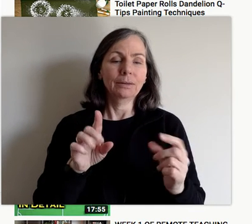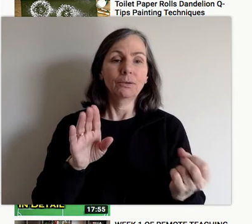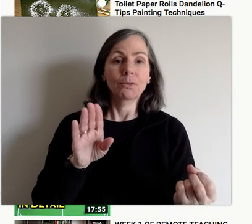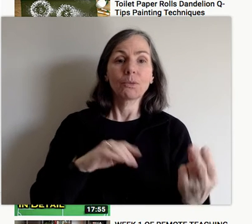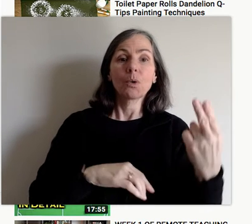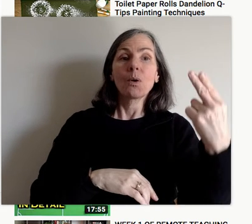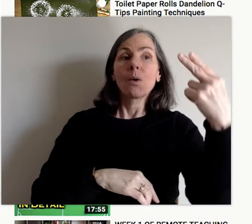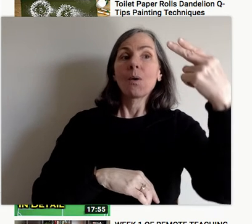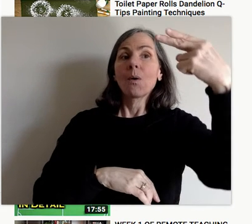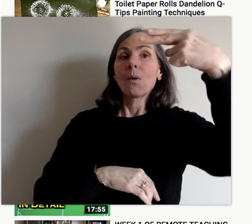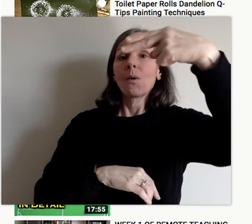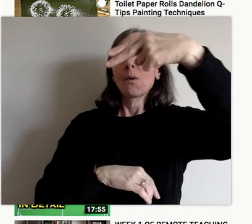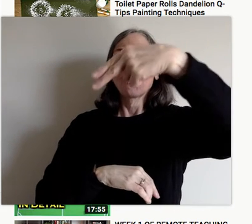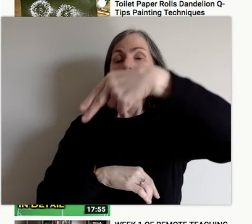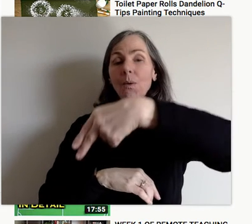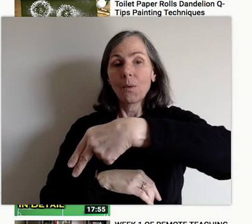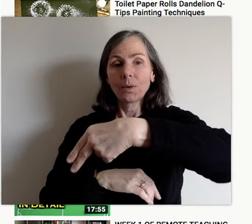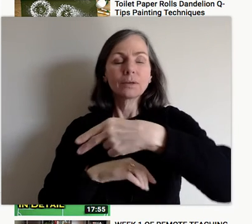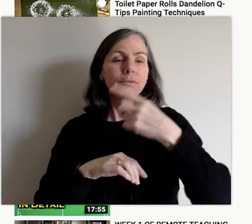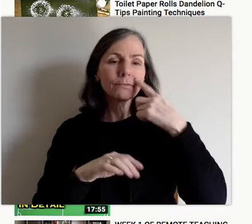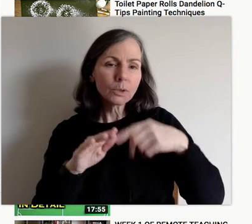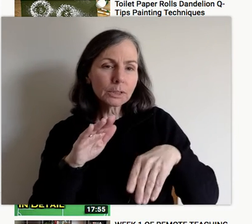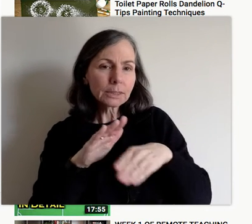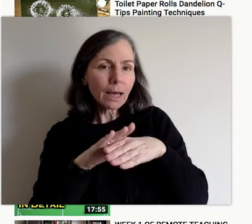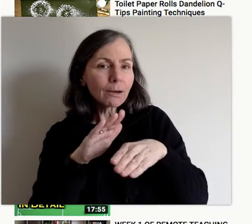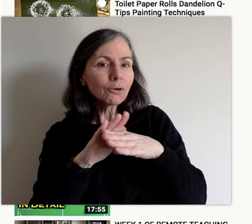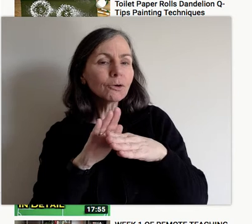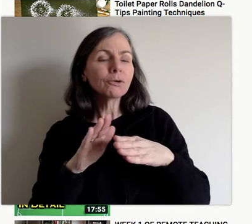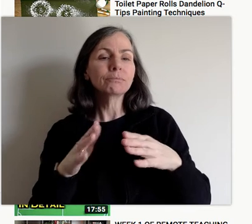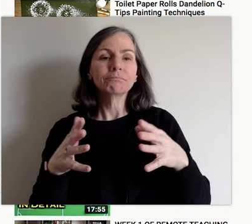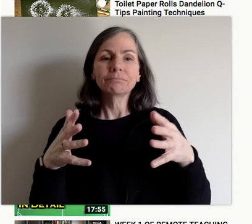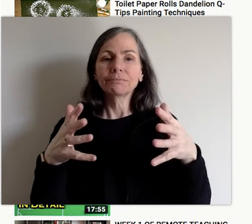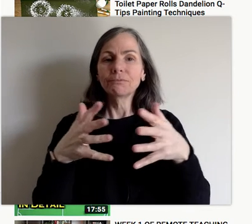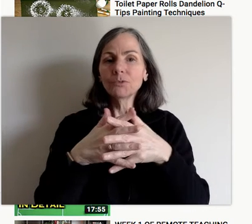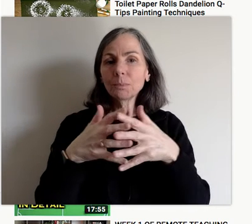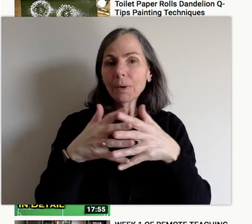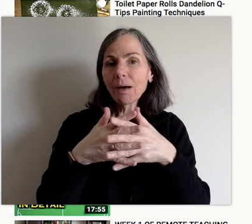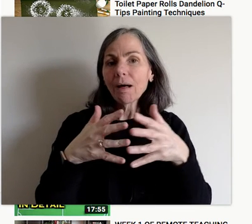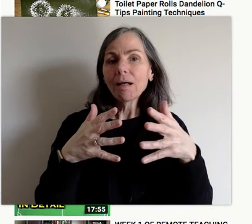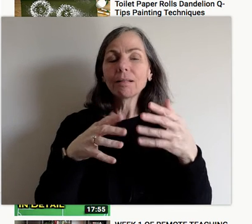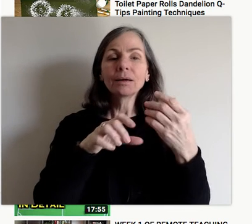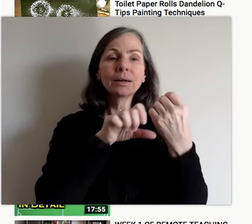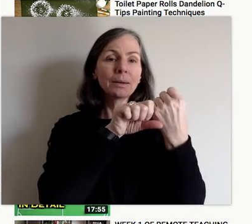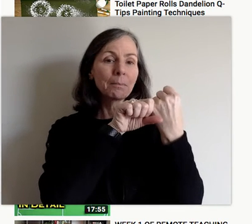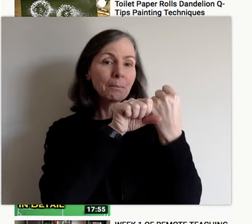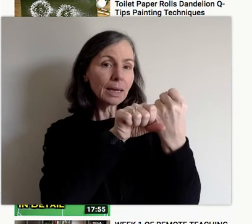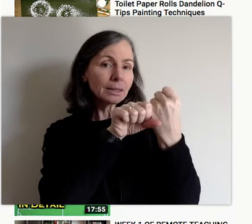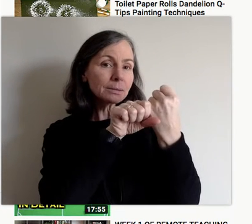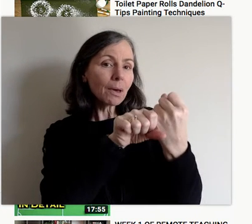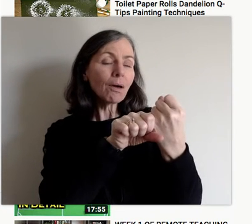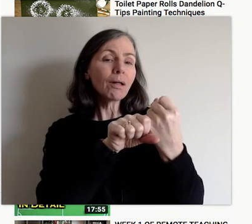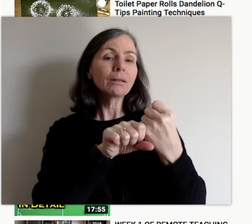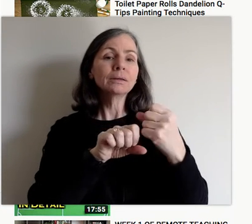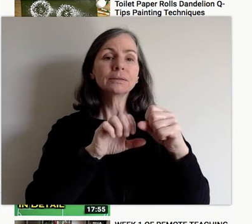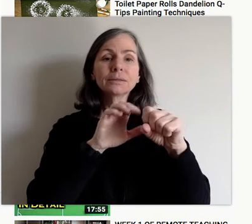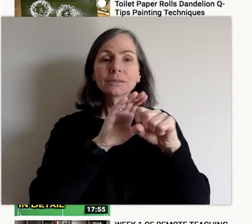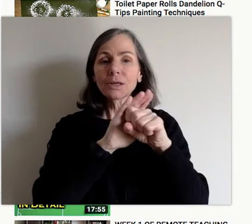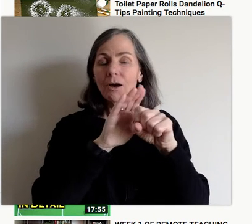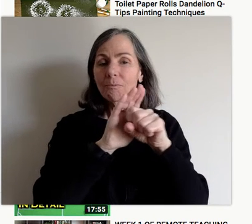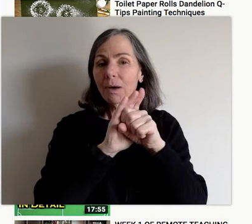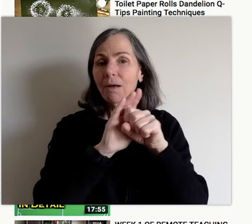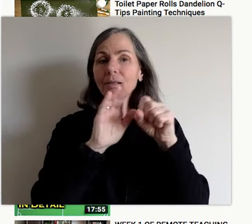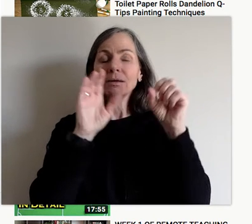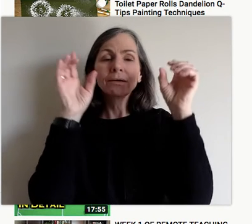So in soccer, in football, in baseball, in softball,